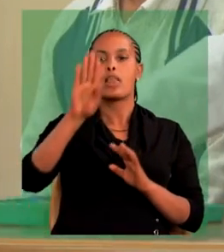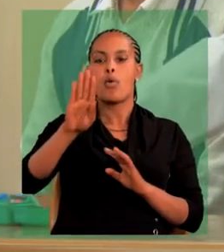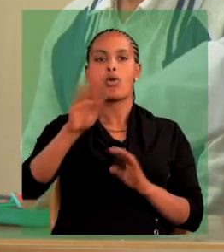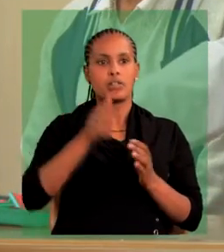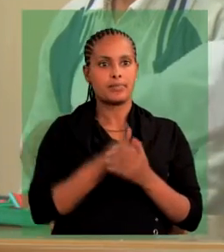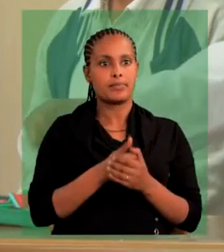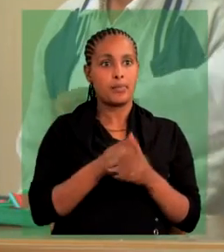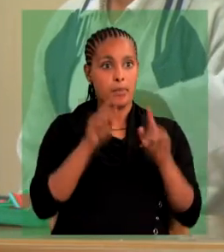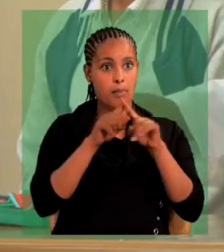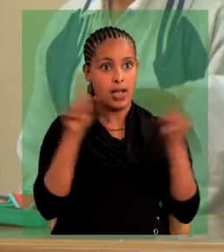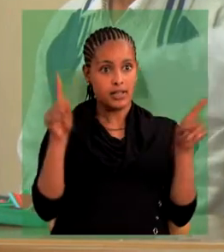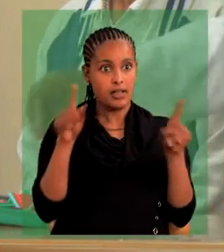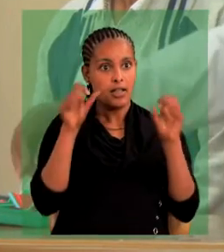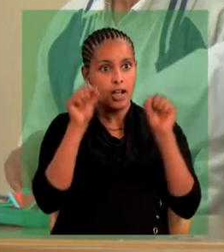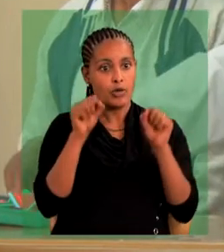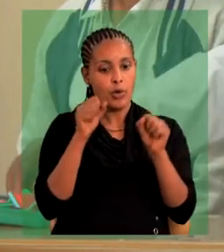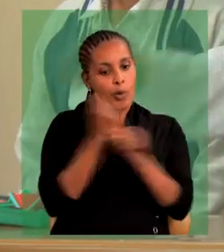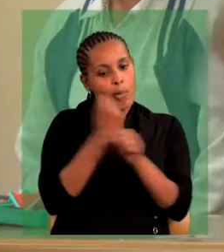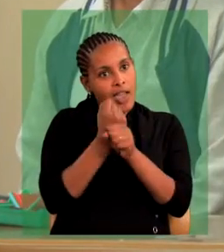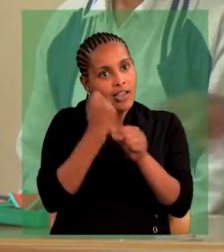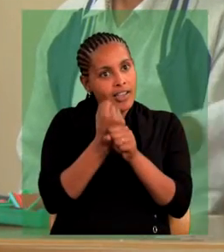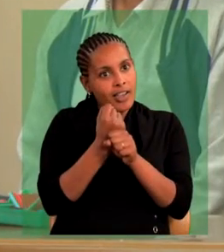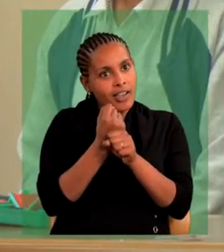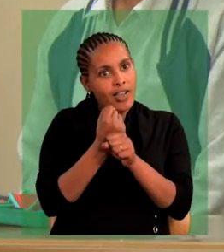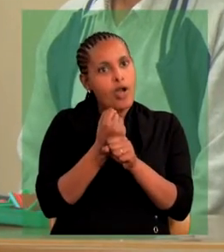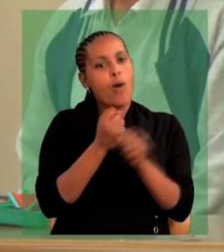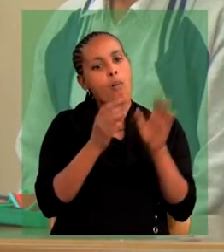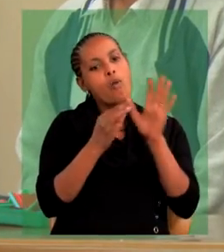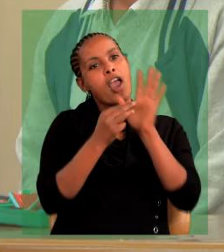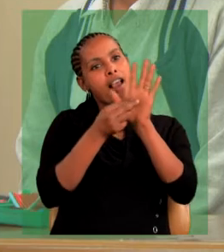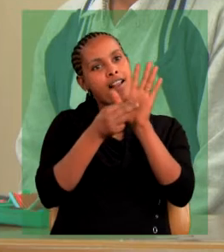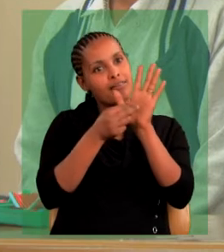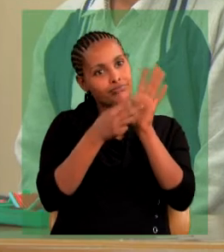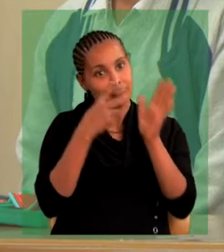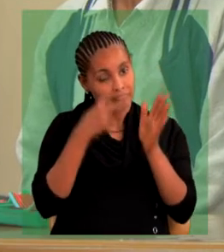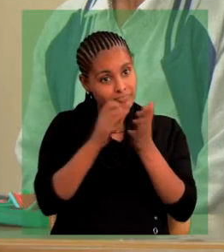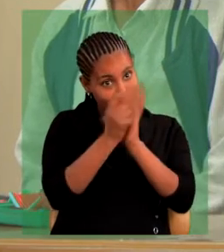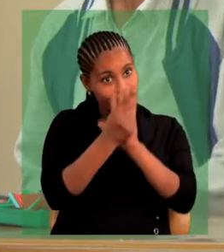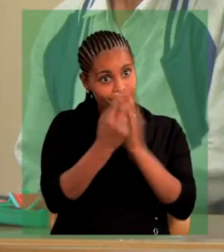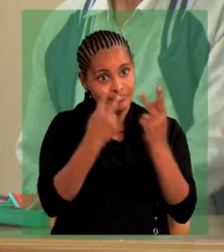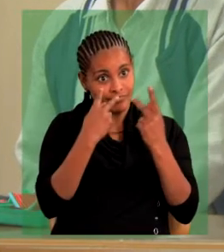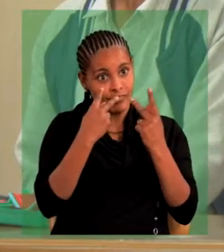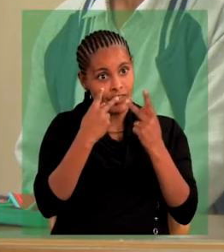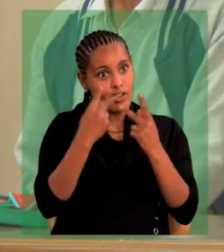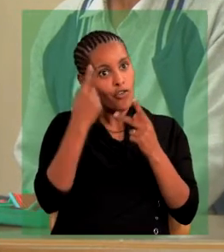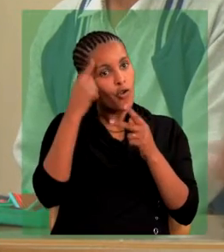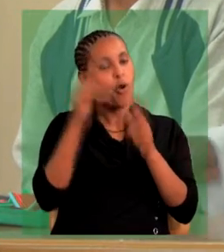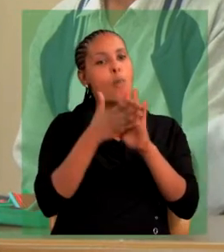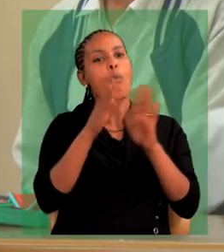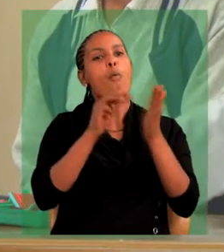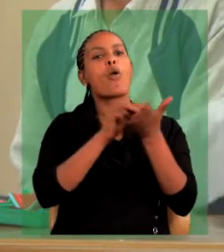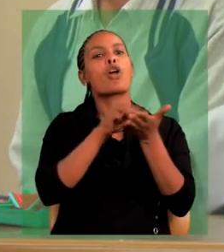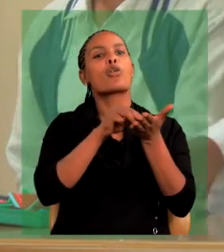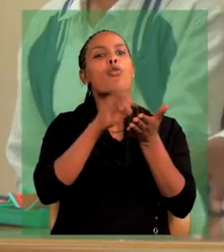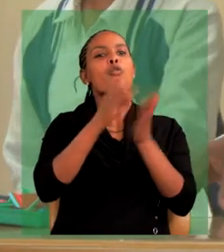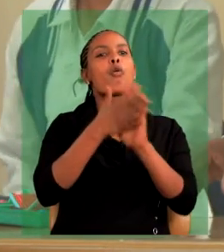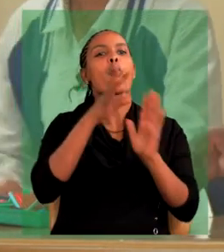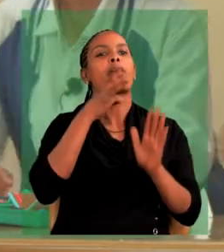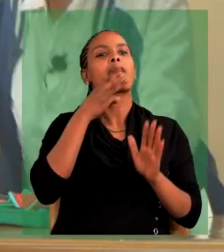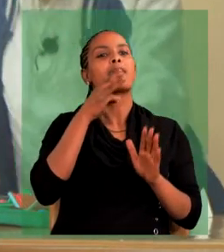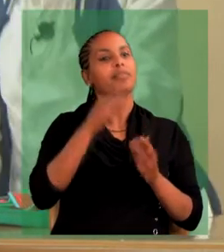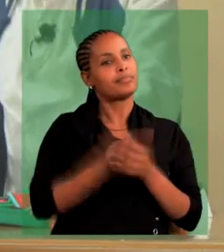But can you make a model for the molecule of water.